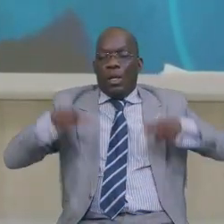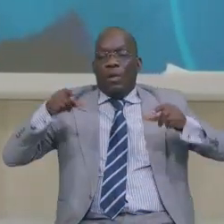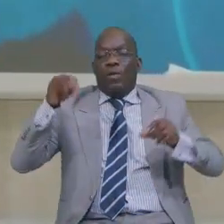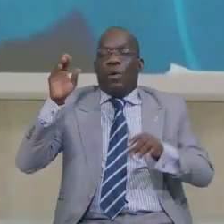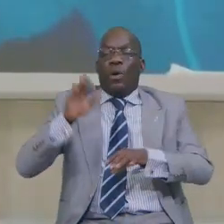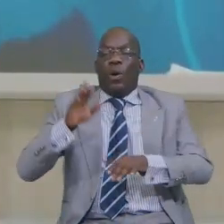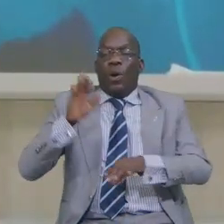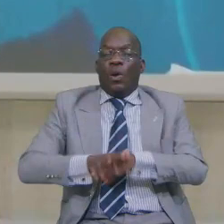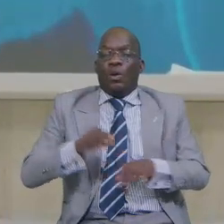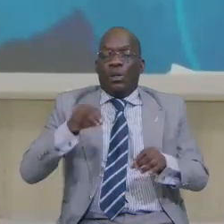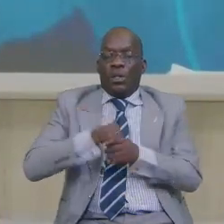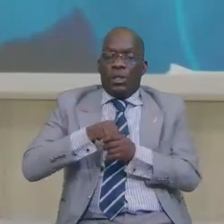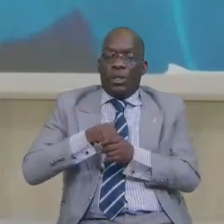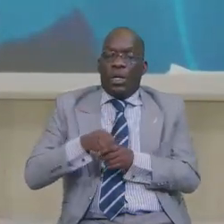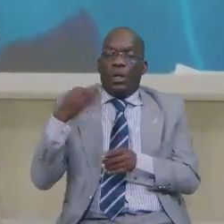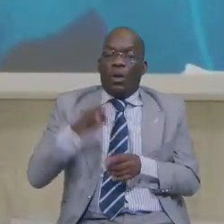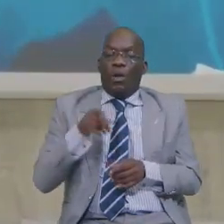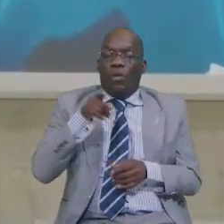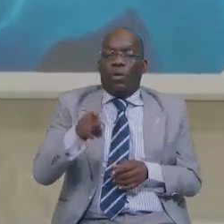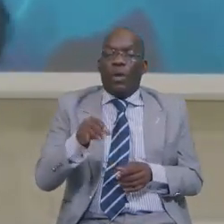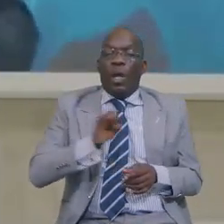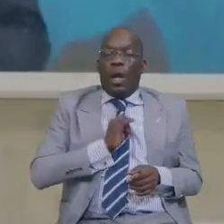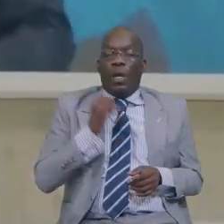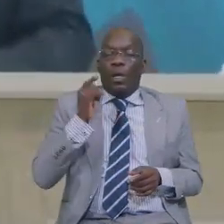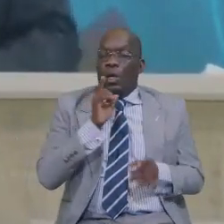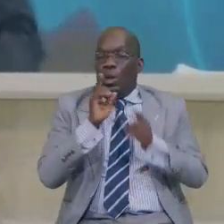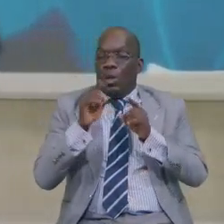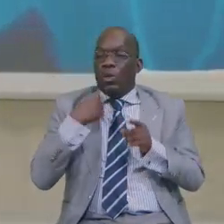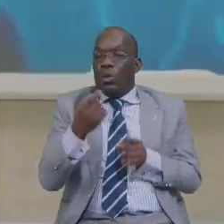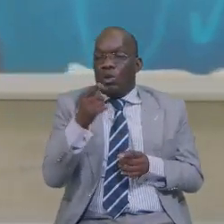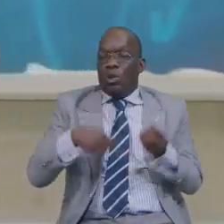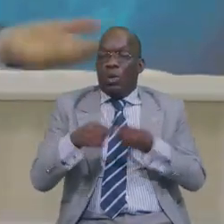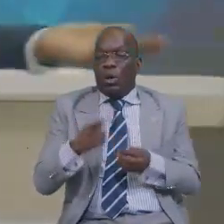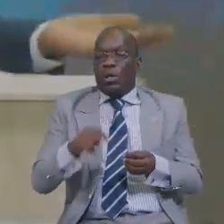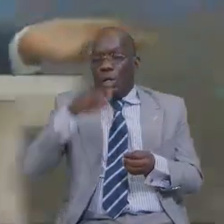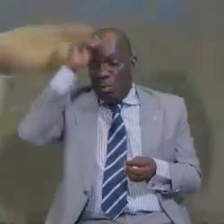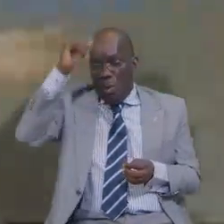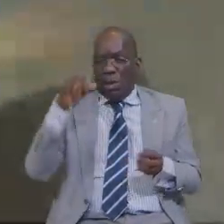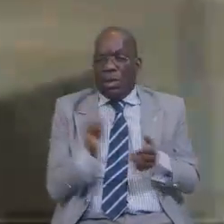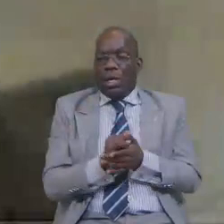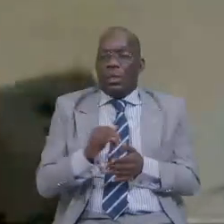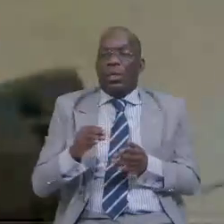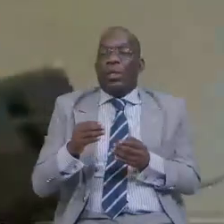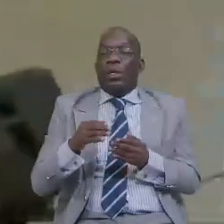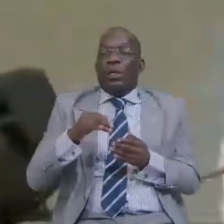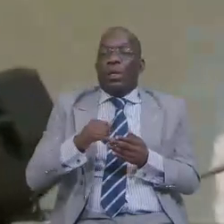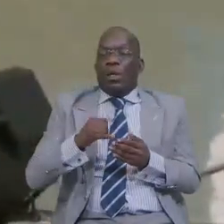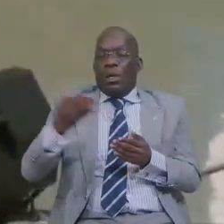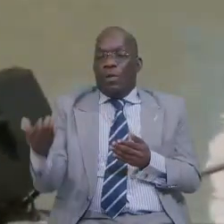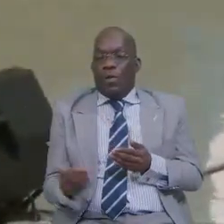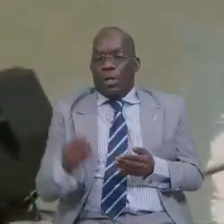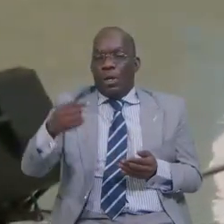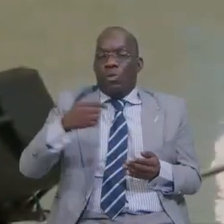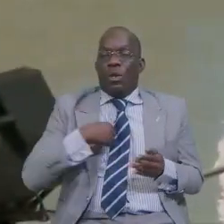inside of you. I told you about that man that invited me back to their convention. And